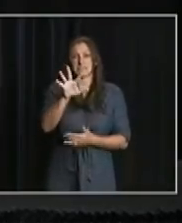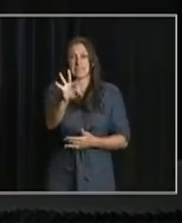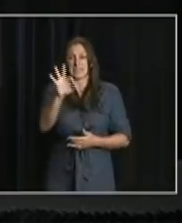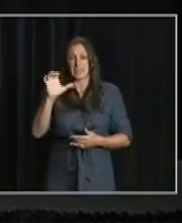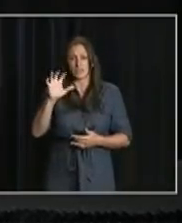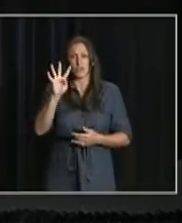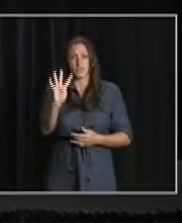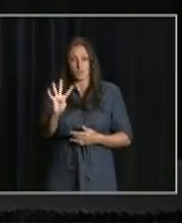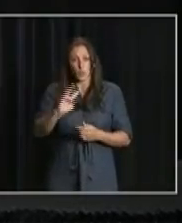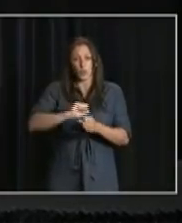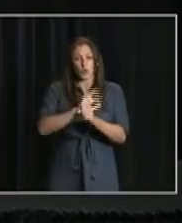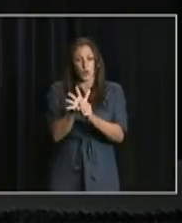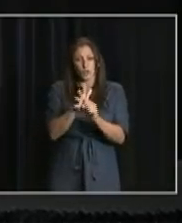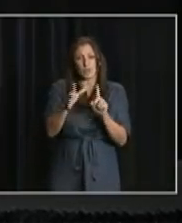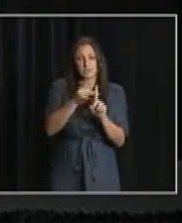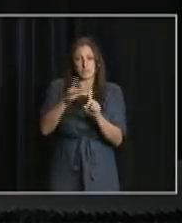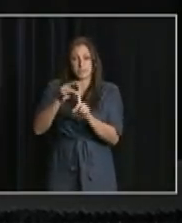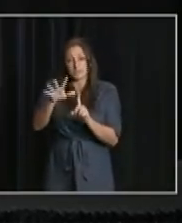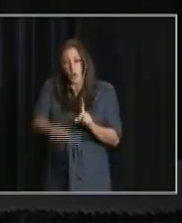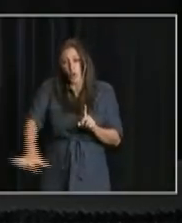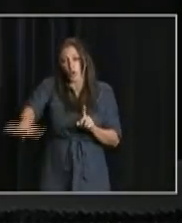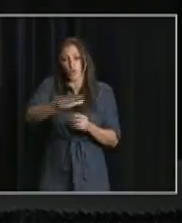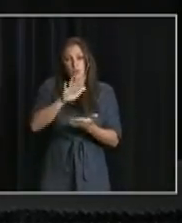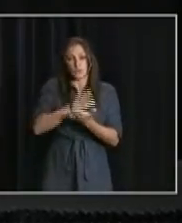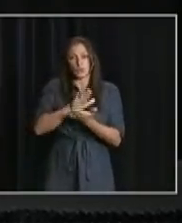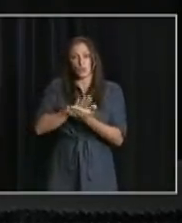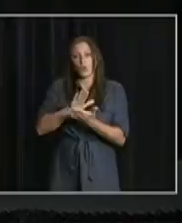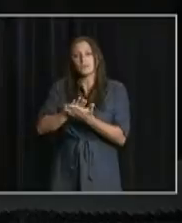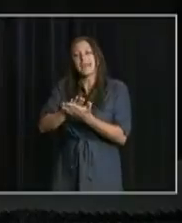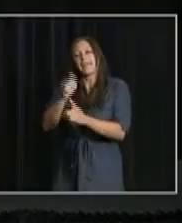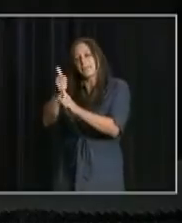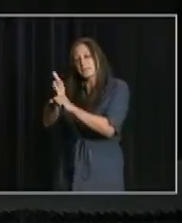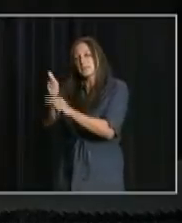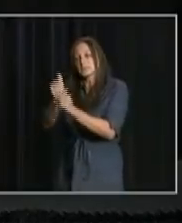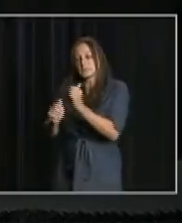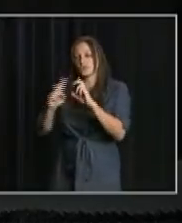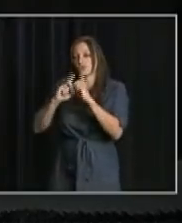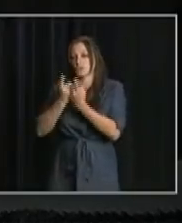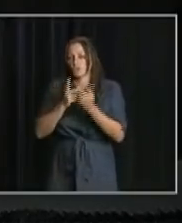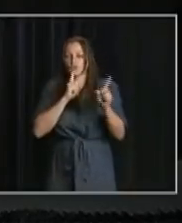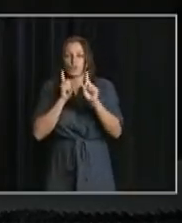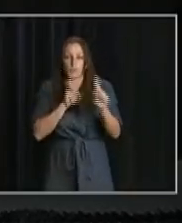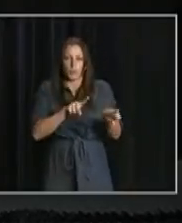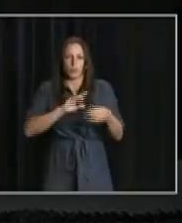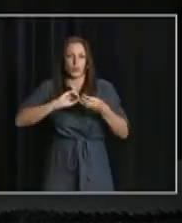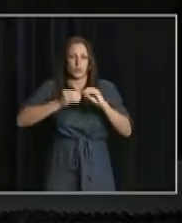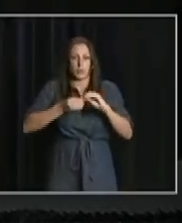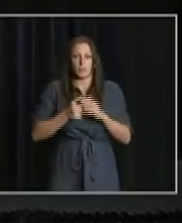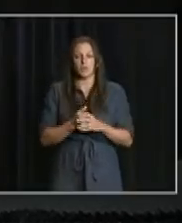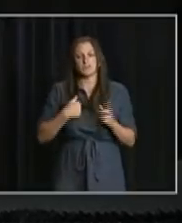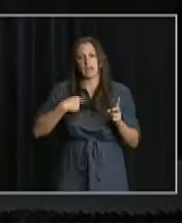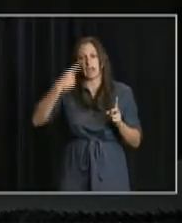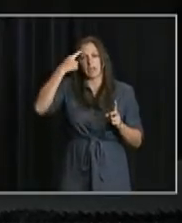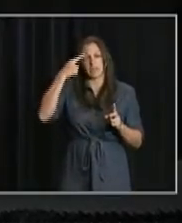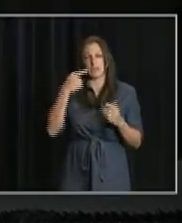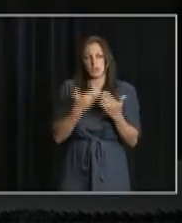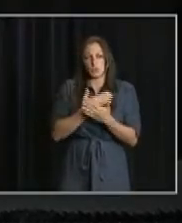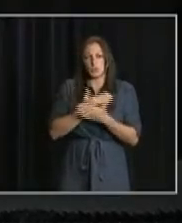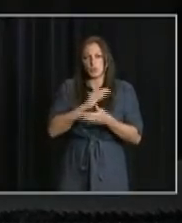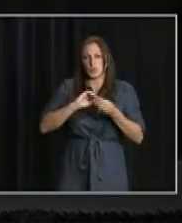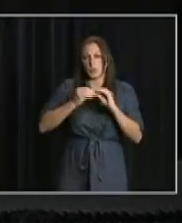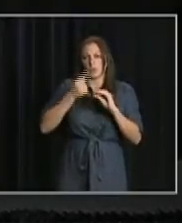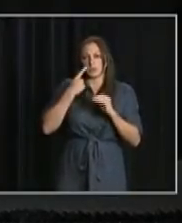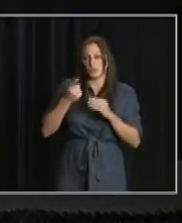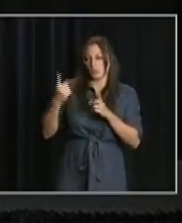51,904 COVID cases in schools on self-reporting. And I think we'll have probably some new numbers for the last